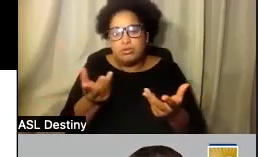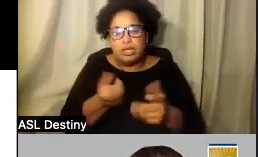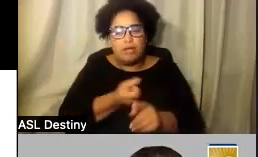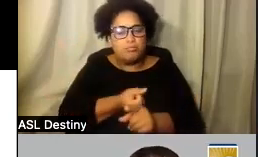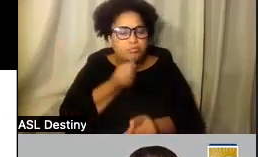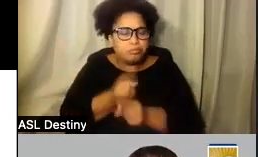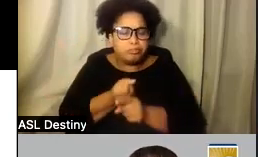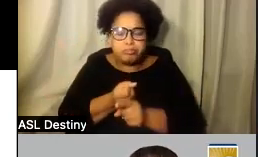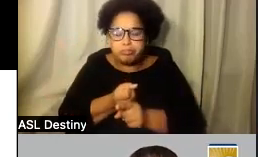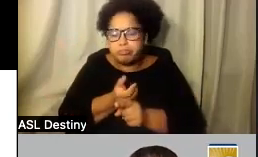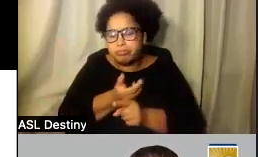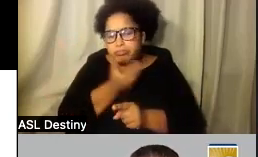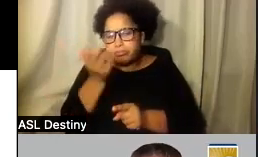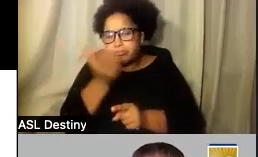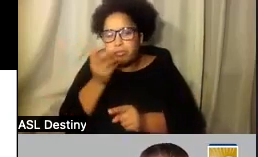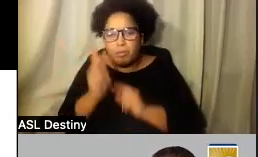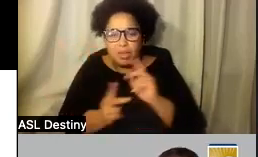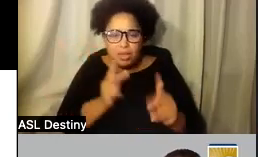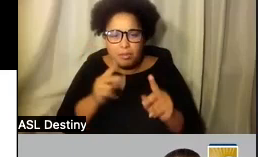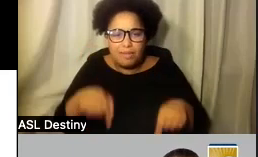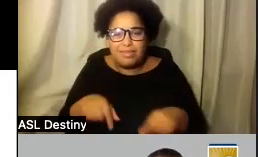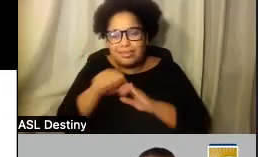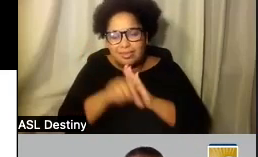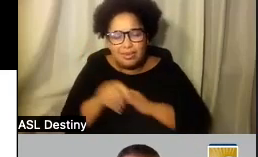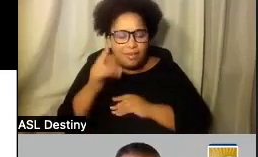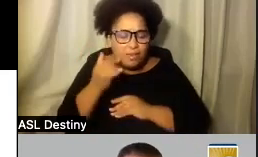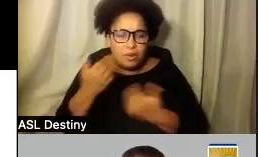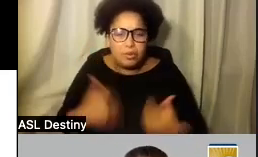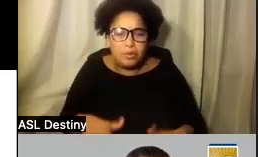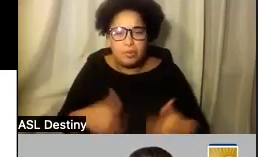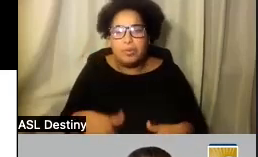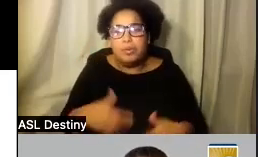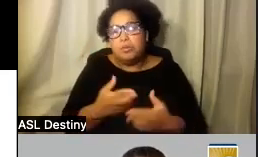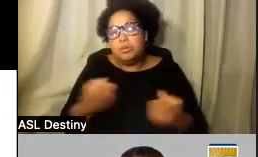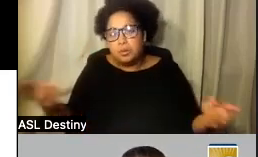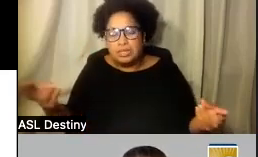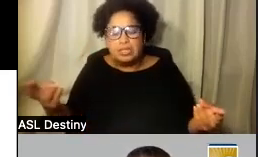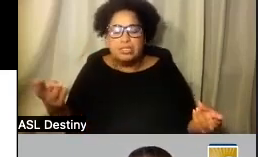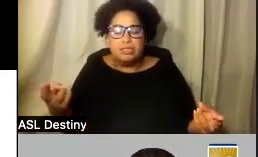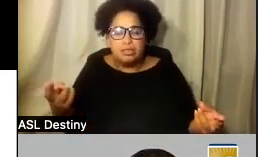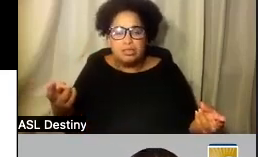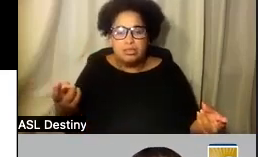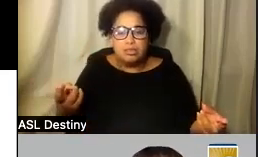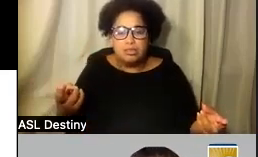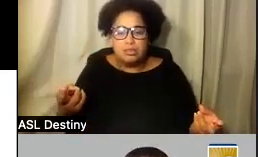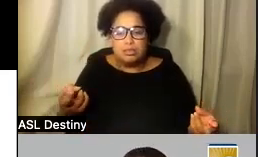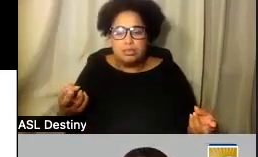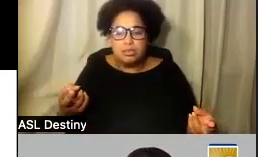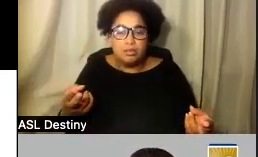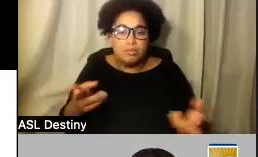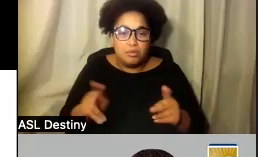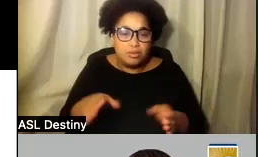on the people of the state, the resources here. They take a lot of lives, a